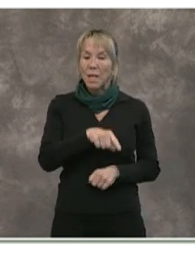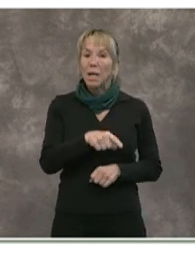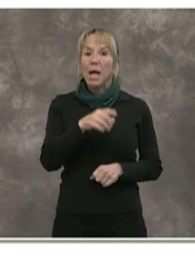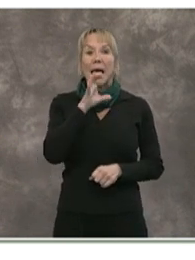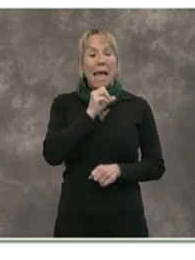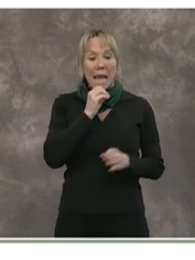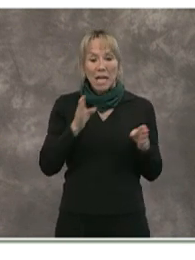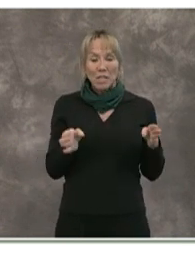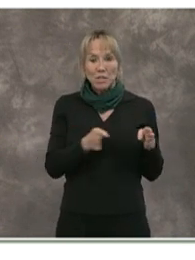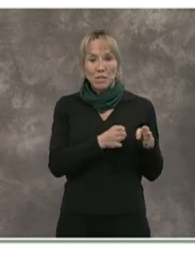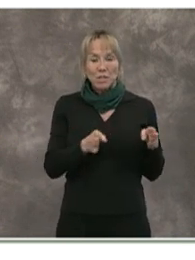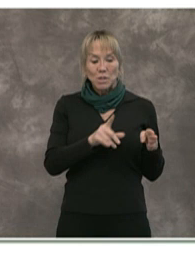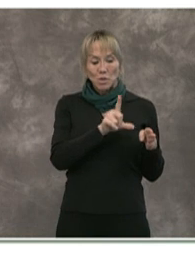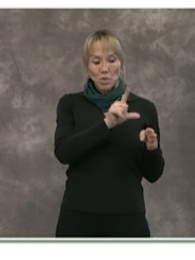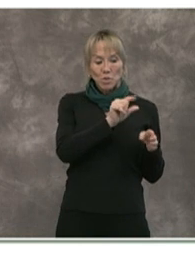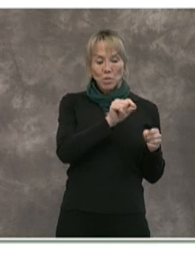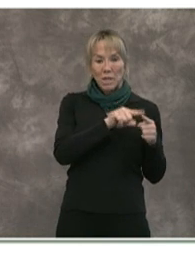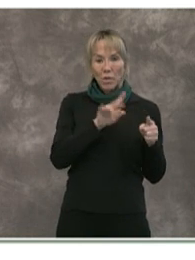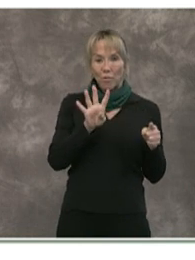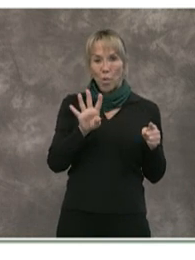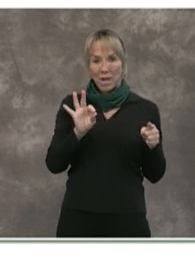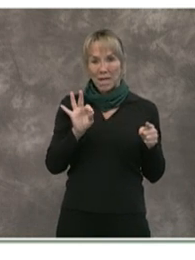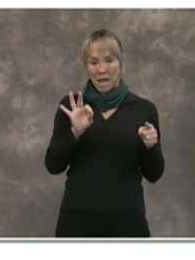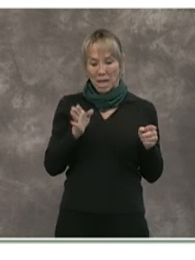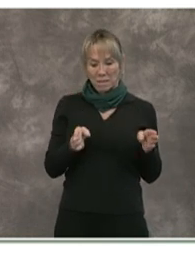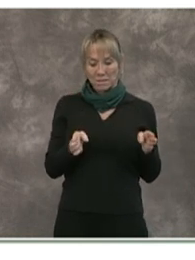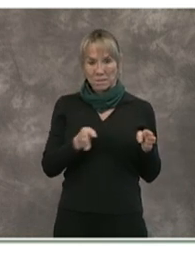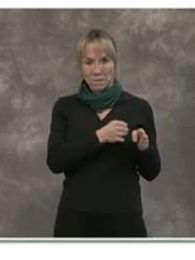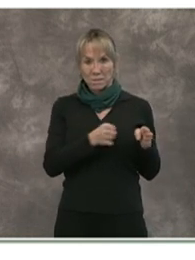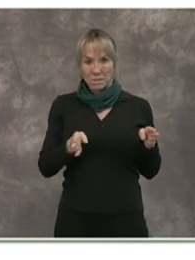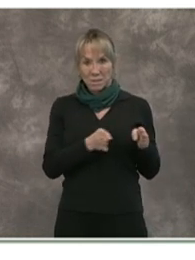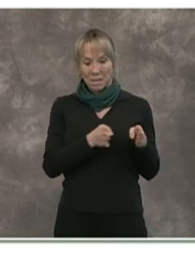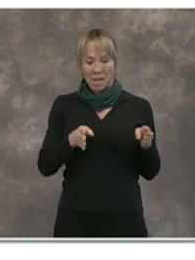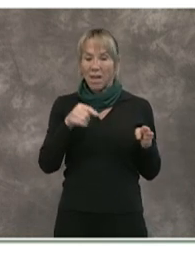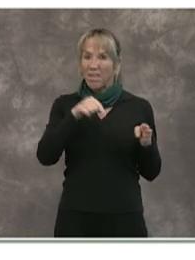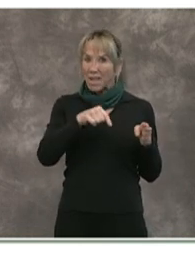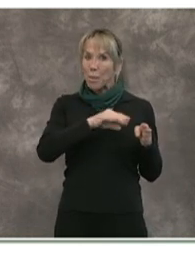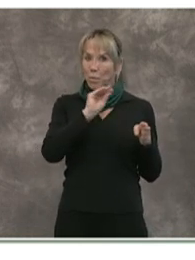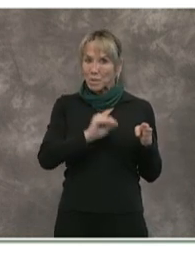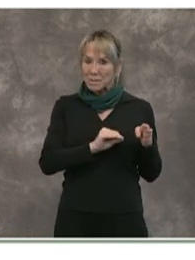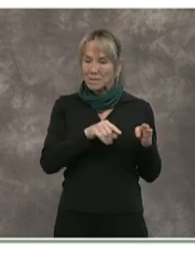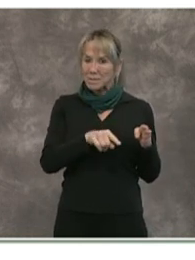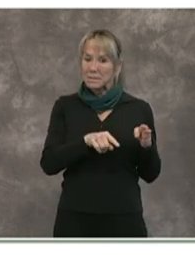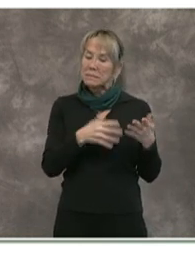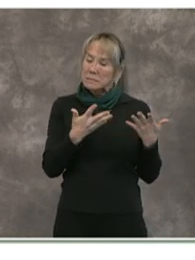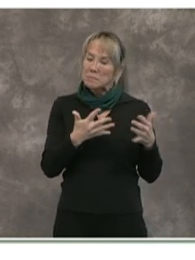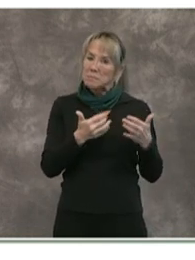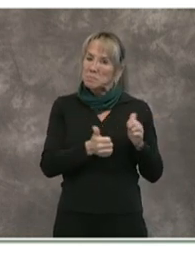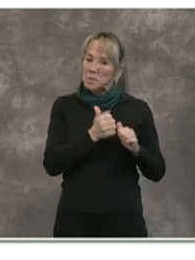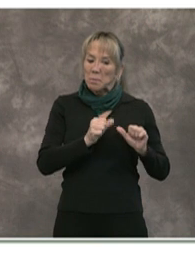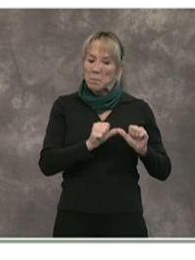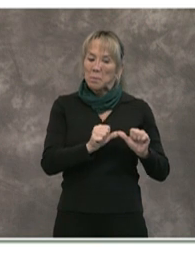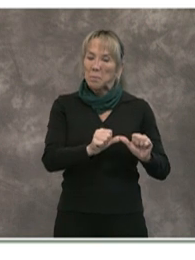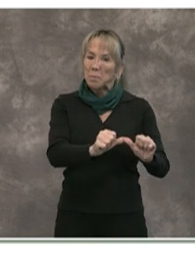the ages of 20 to 49 years. This percentage continues to remain